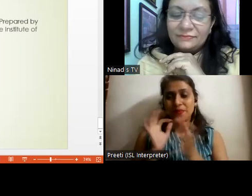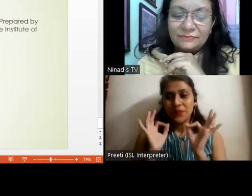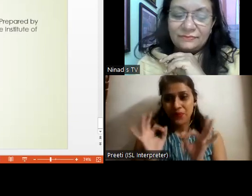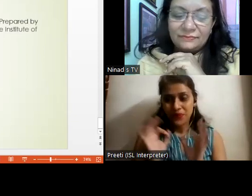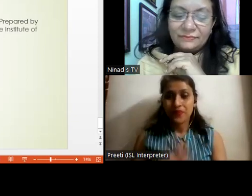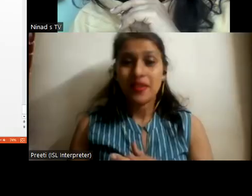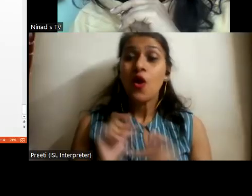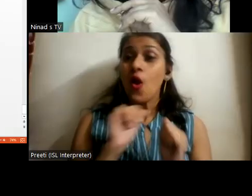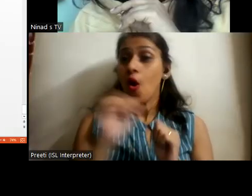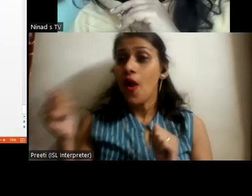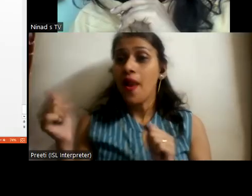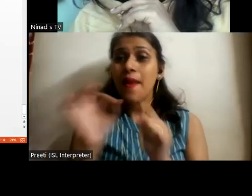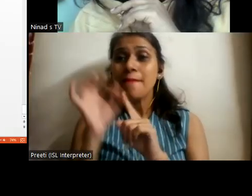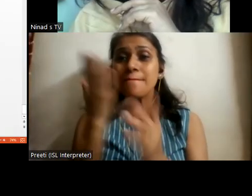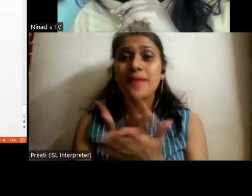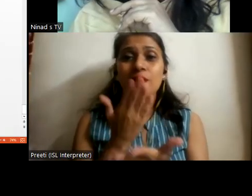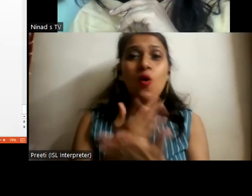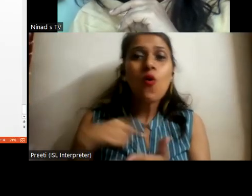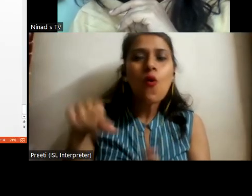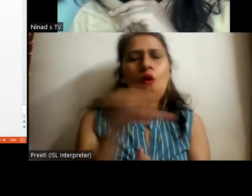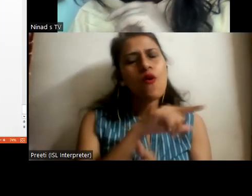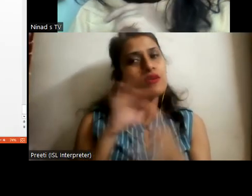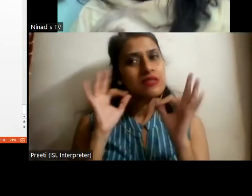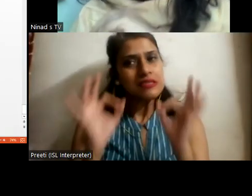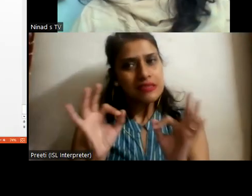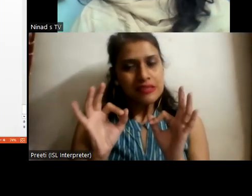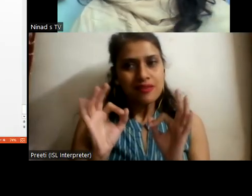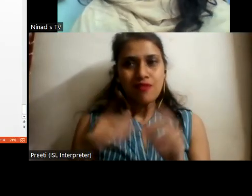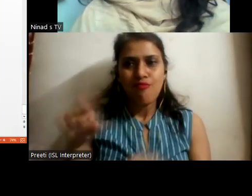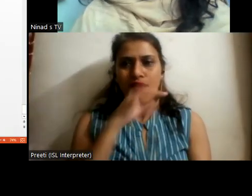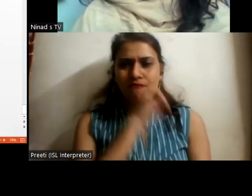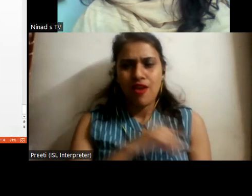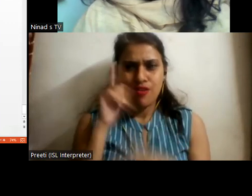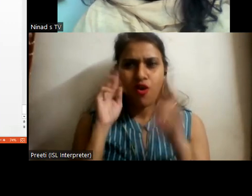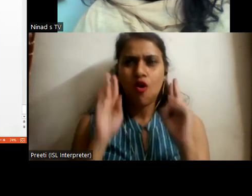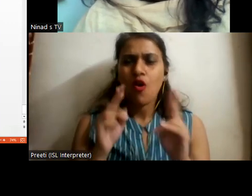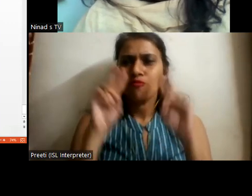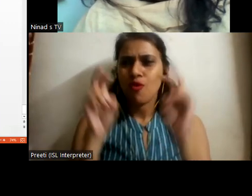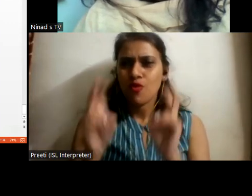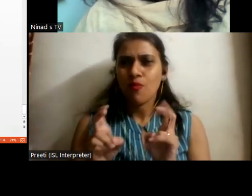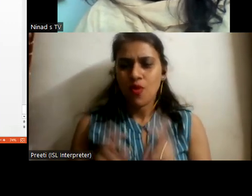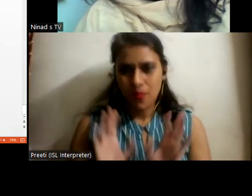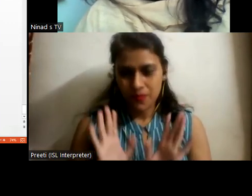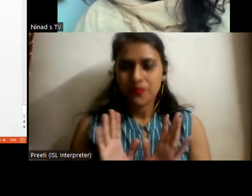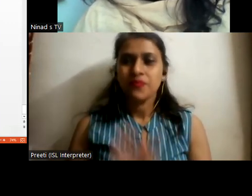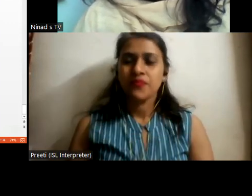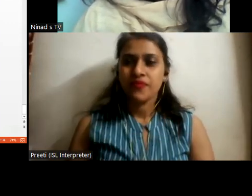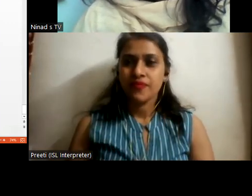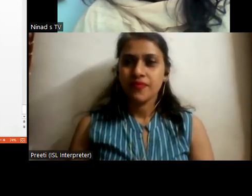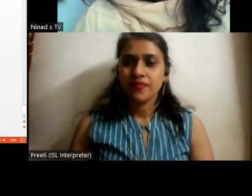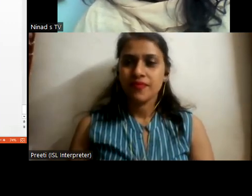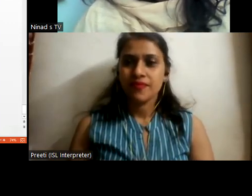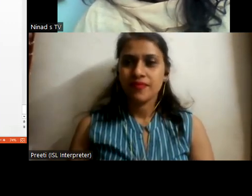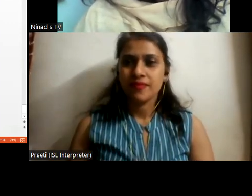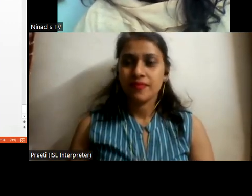the participants. I hope the course have added some value to you all. And I hope that,